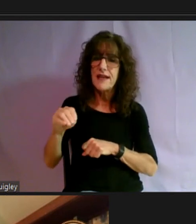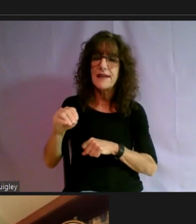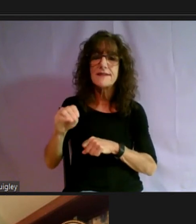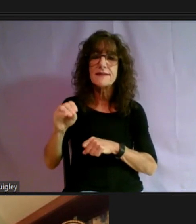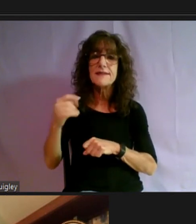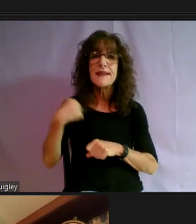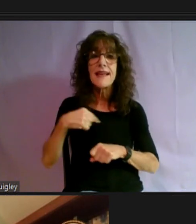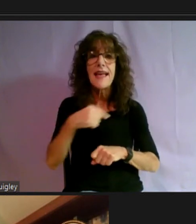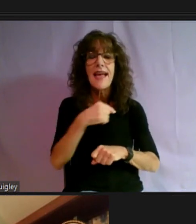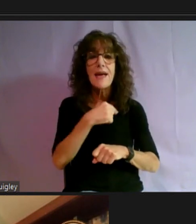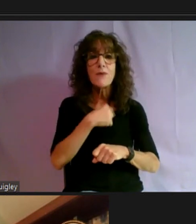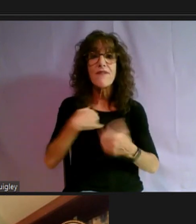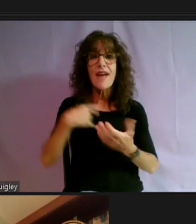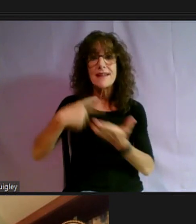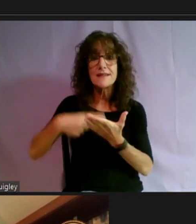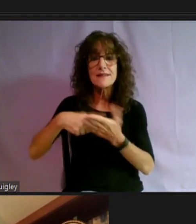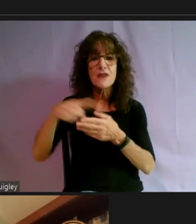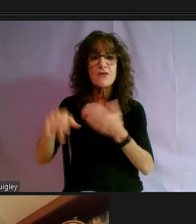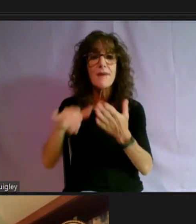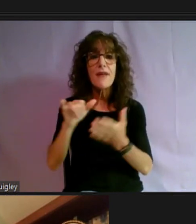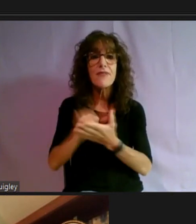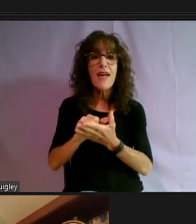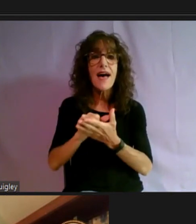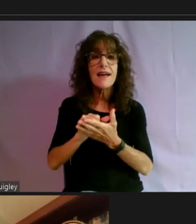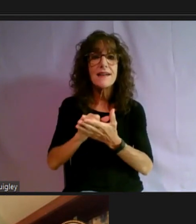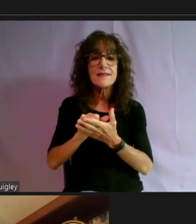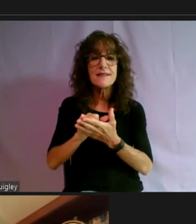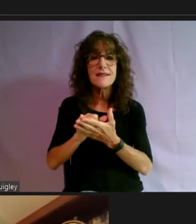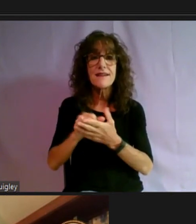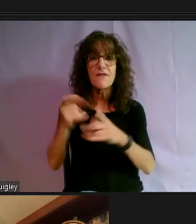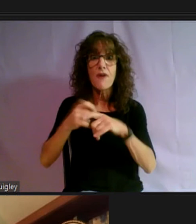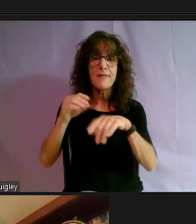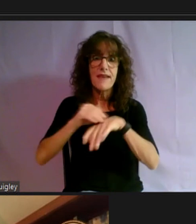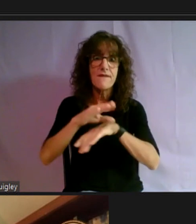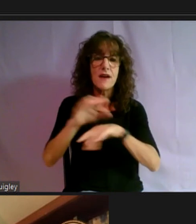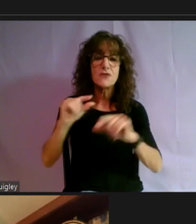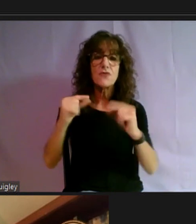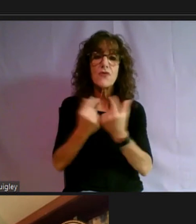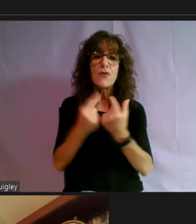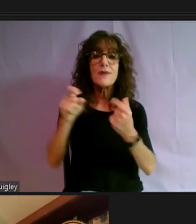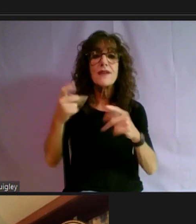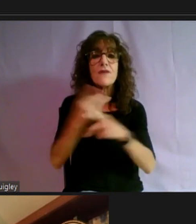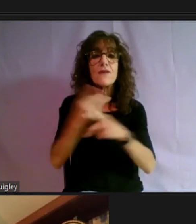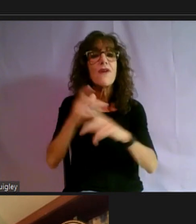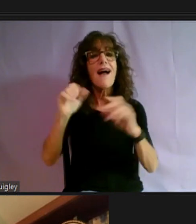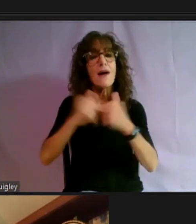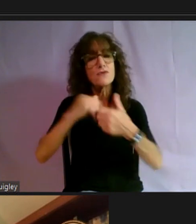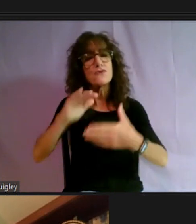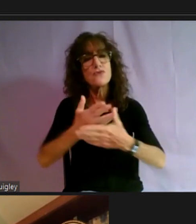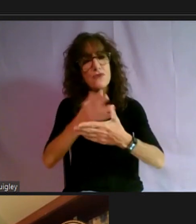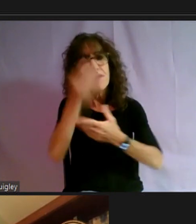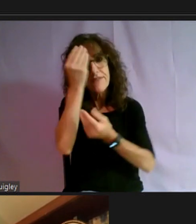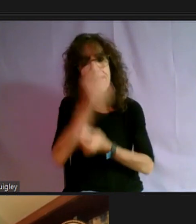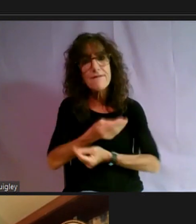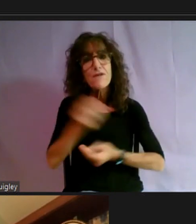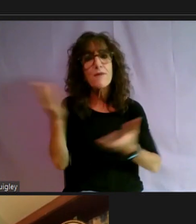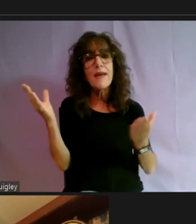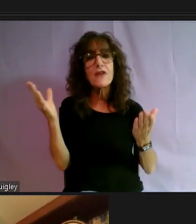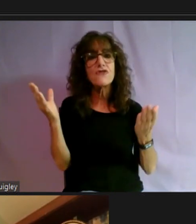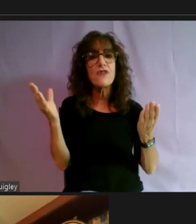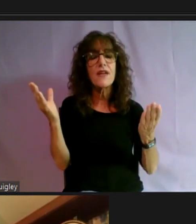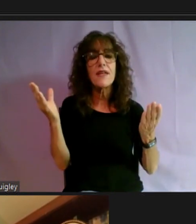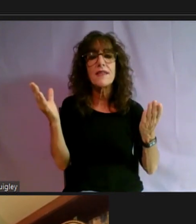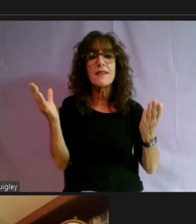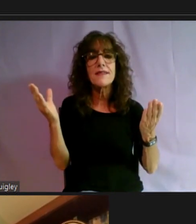had some discussion about this from the scientific advisory group. We just need to figure out how to share that information in a way that